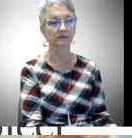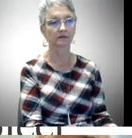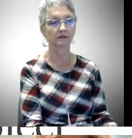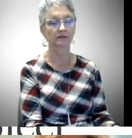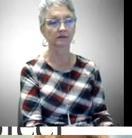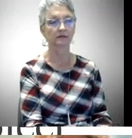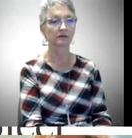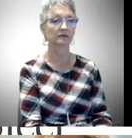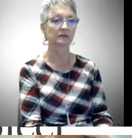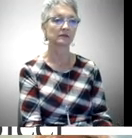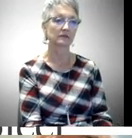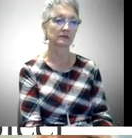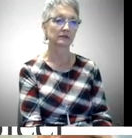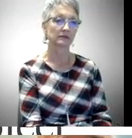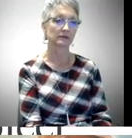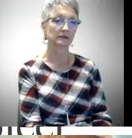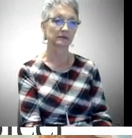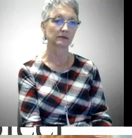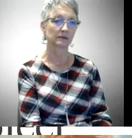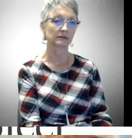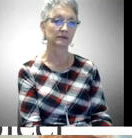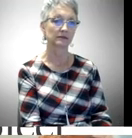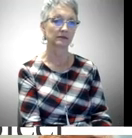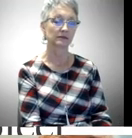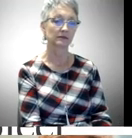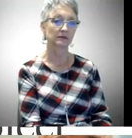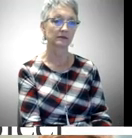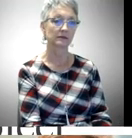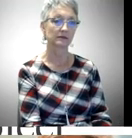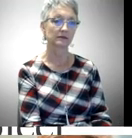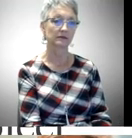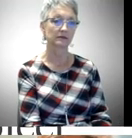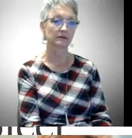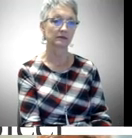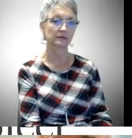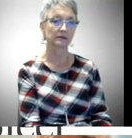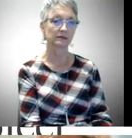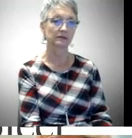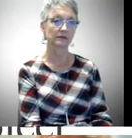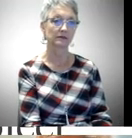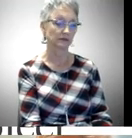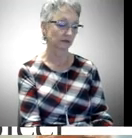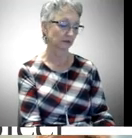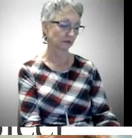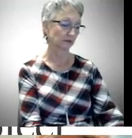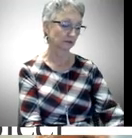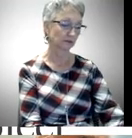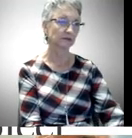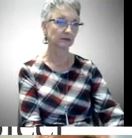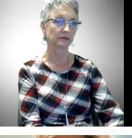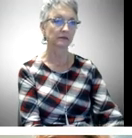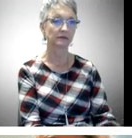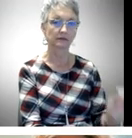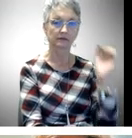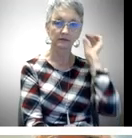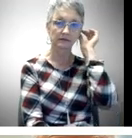job. But in other parts of the state, the courts, they only look at guardianship as the only alternative.